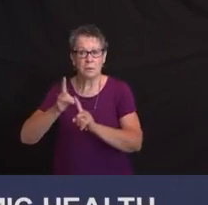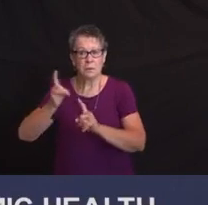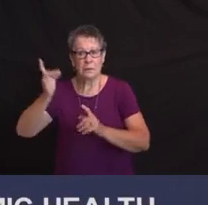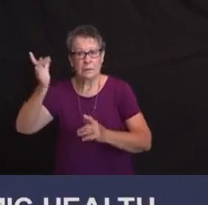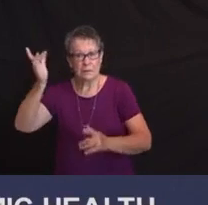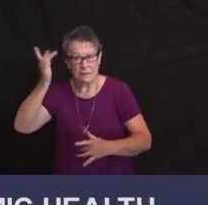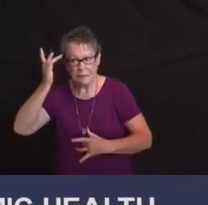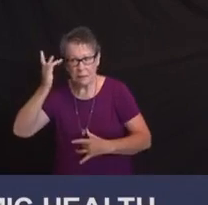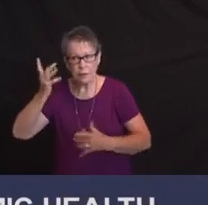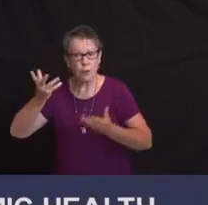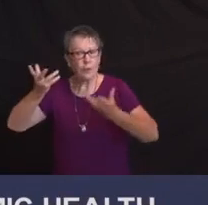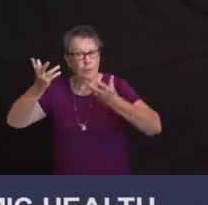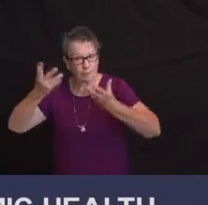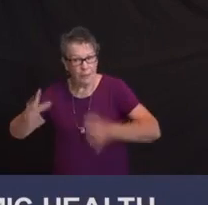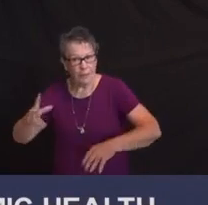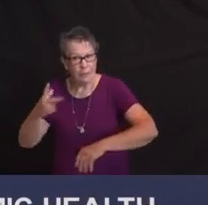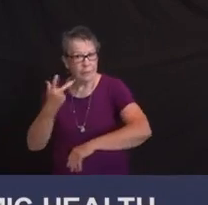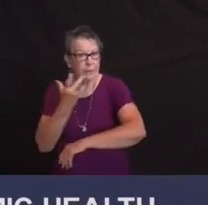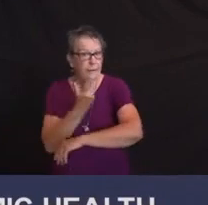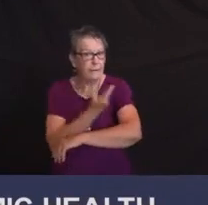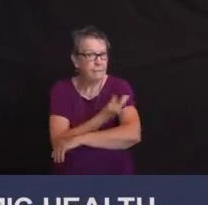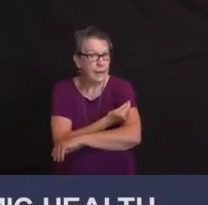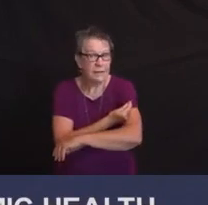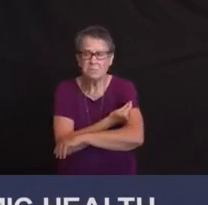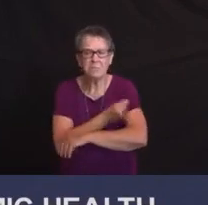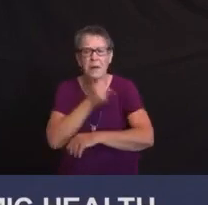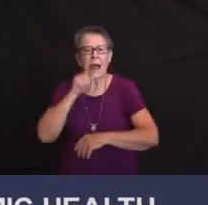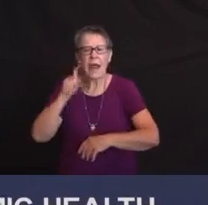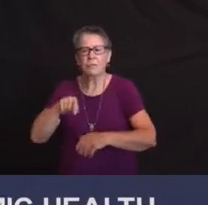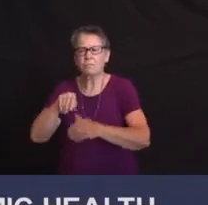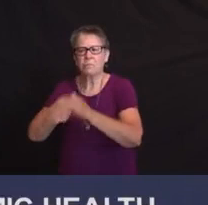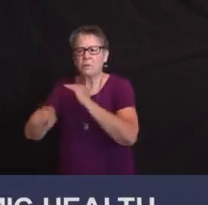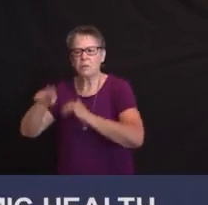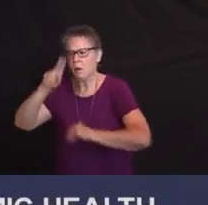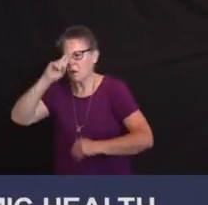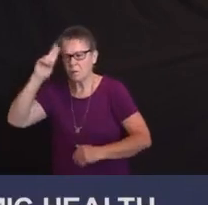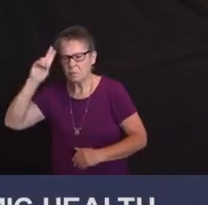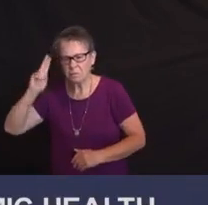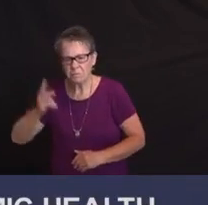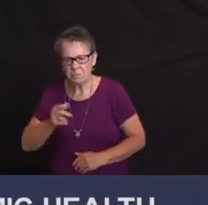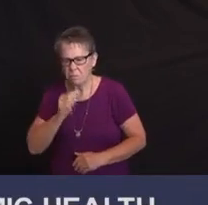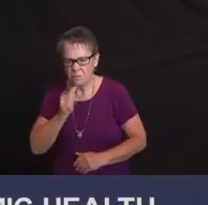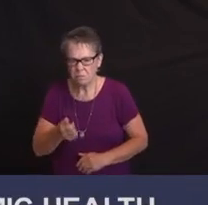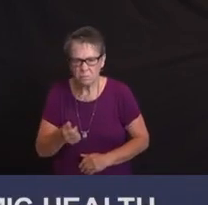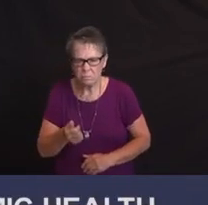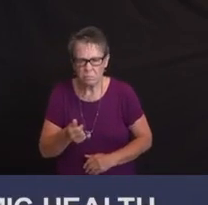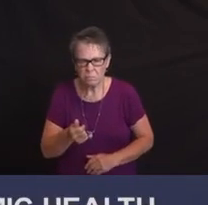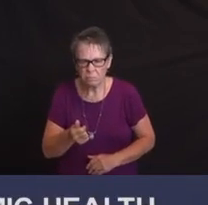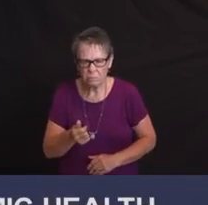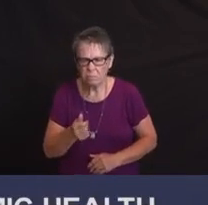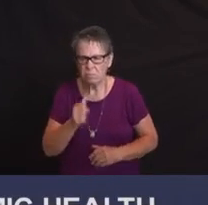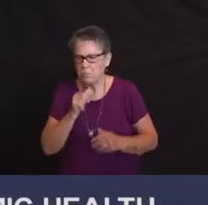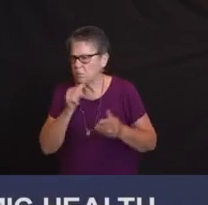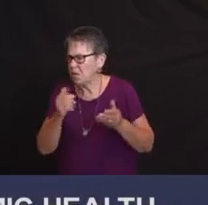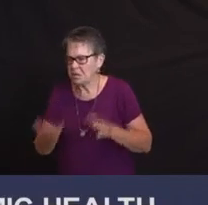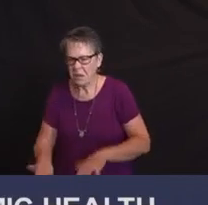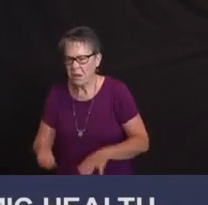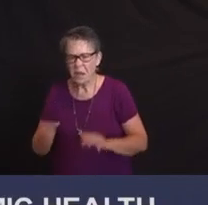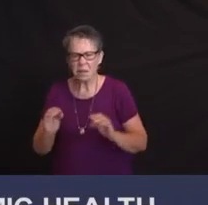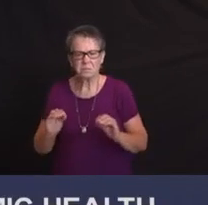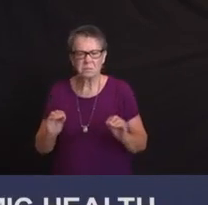ICU unit, and 99.999 that you won't pass, something like that. The numbers just over the past week, I know,